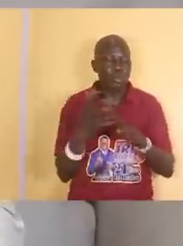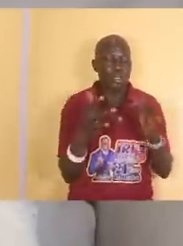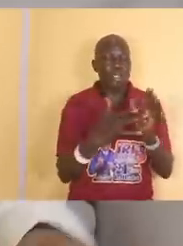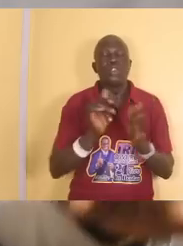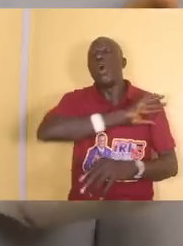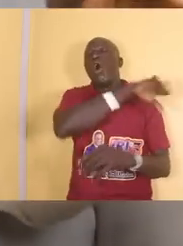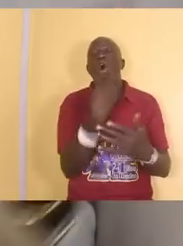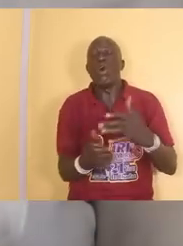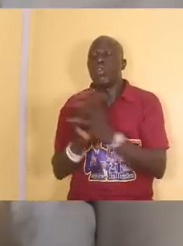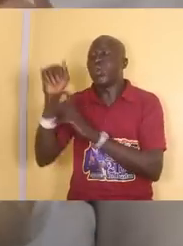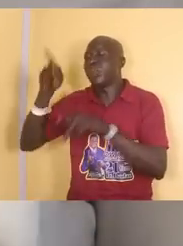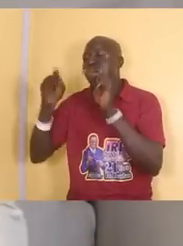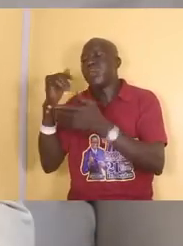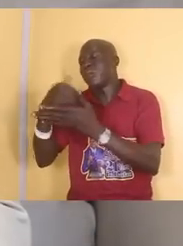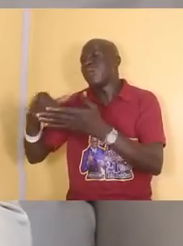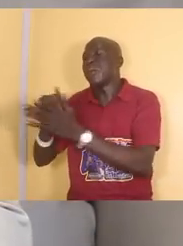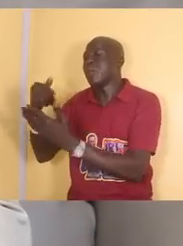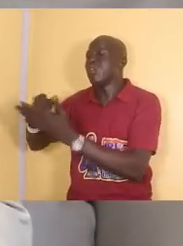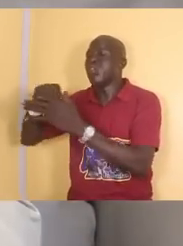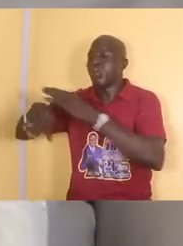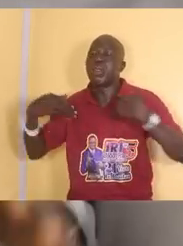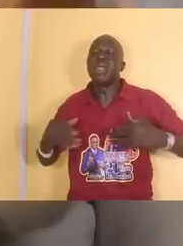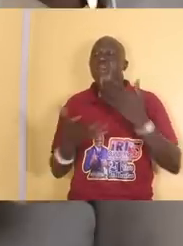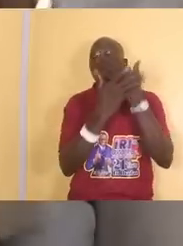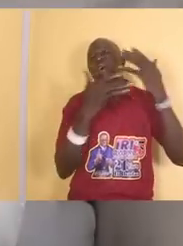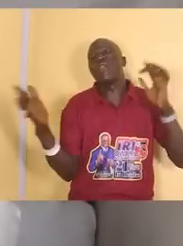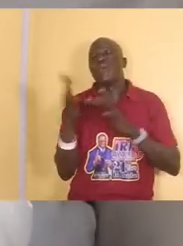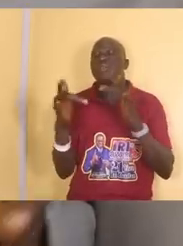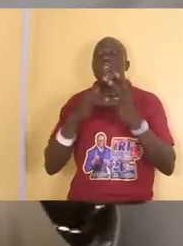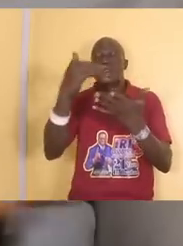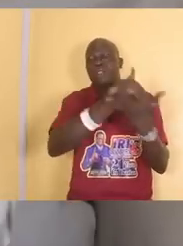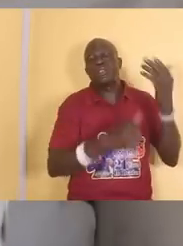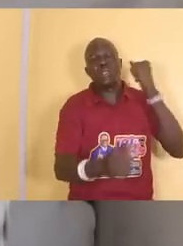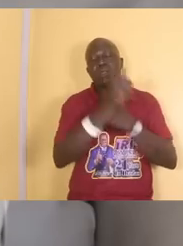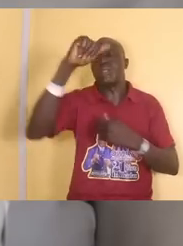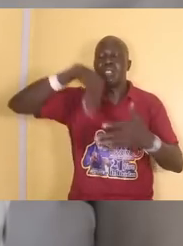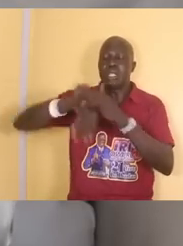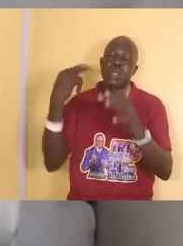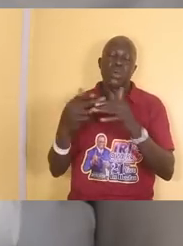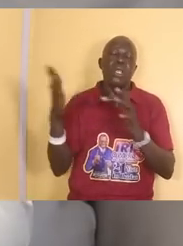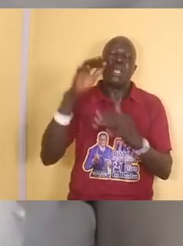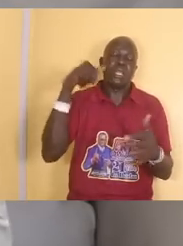of Jesus. Whatever the enemy has purchased in your life. Amen.